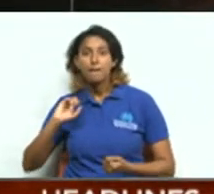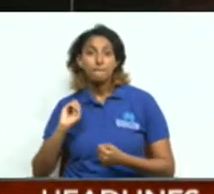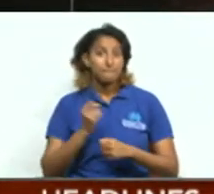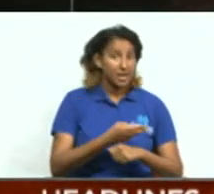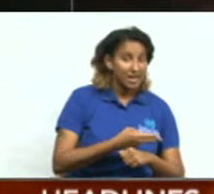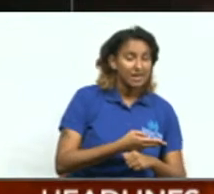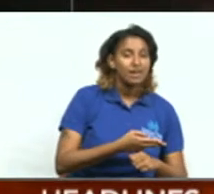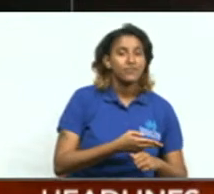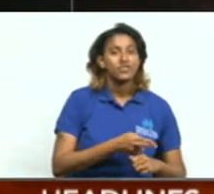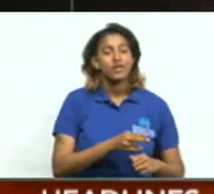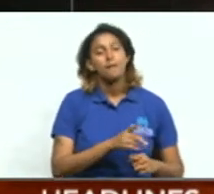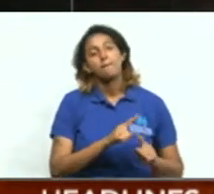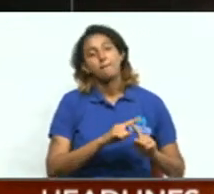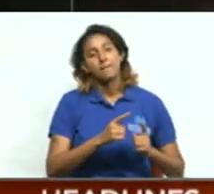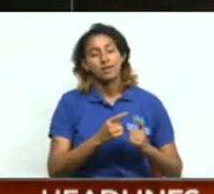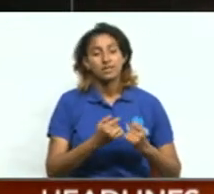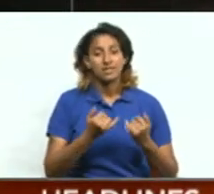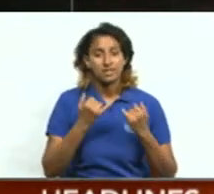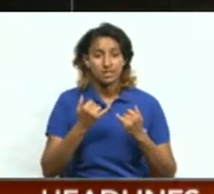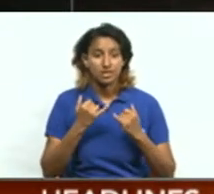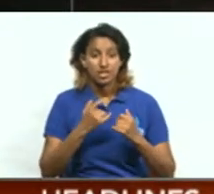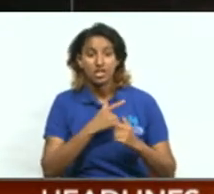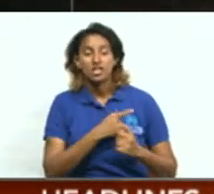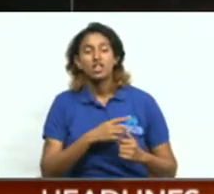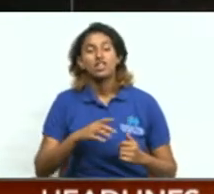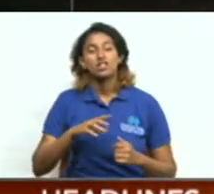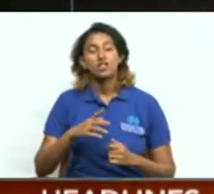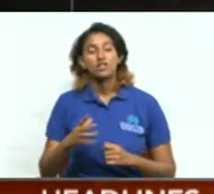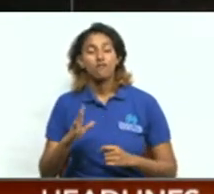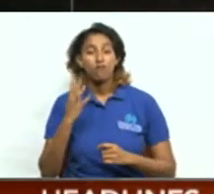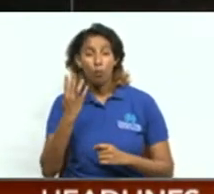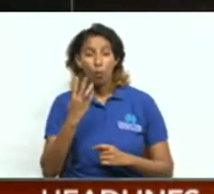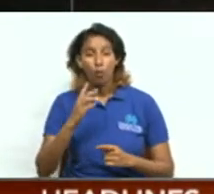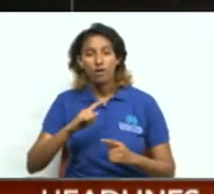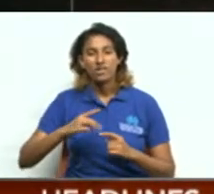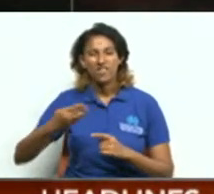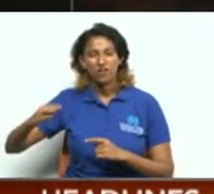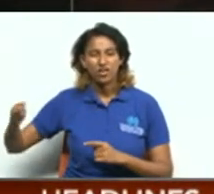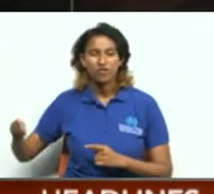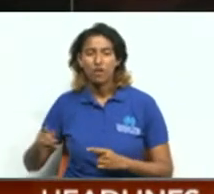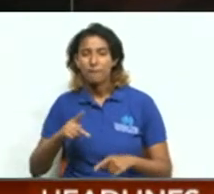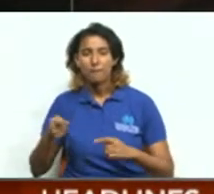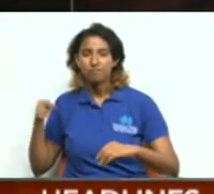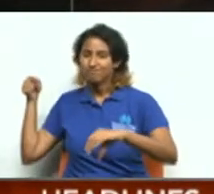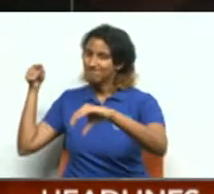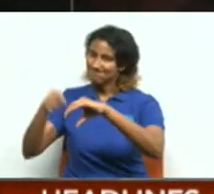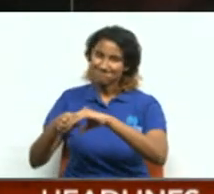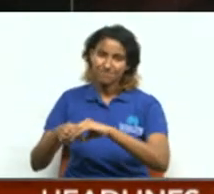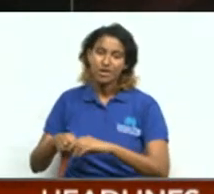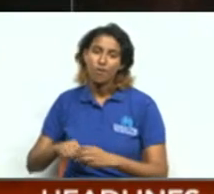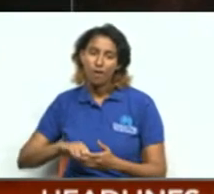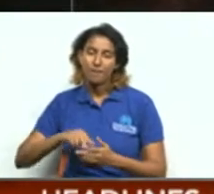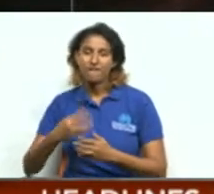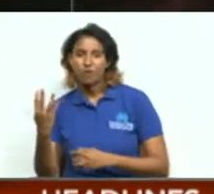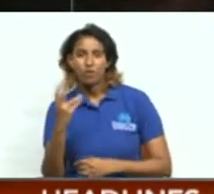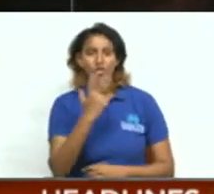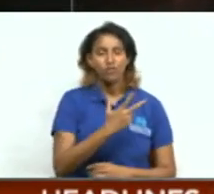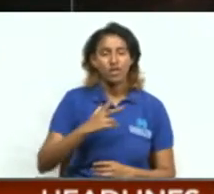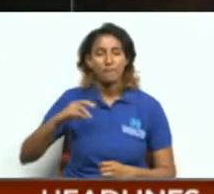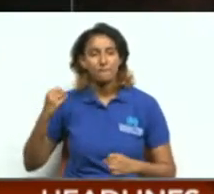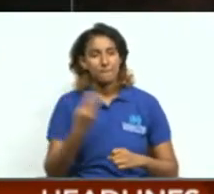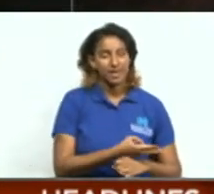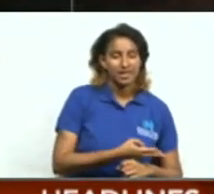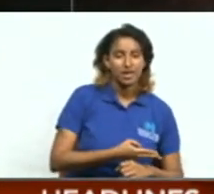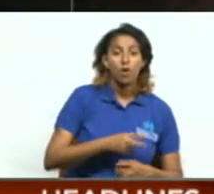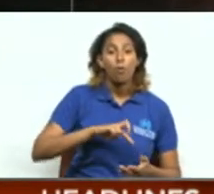the USA today, and the US had four different scorers on their way to a 4-3 win. It means the Calypso Stickmen must win at least one of their